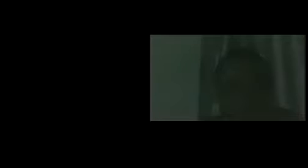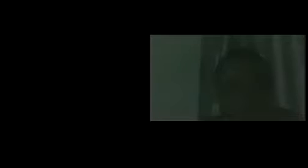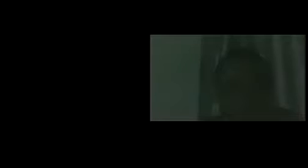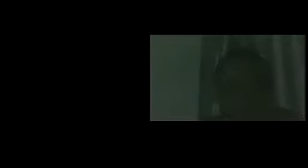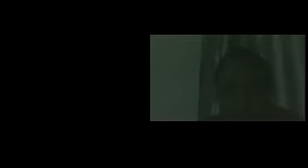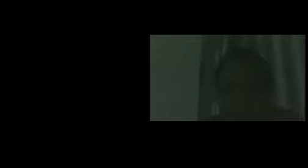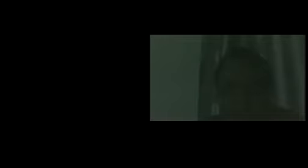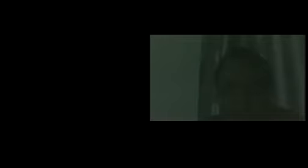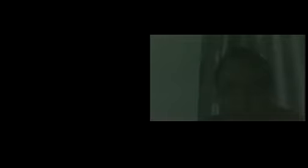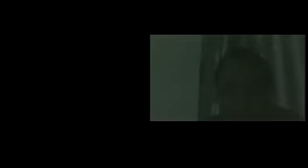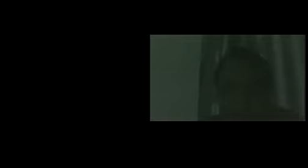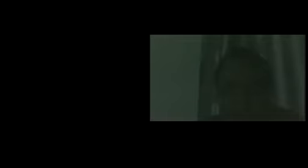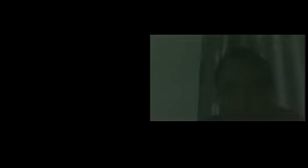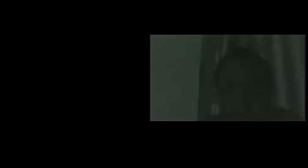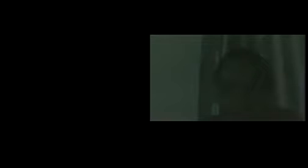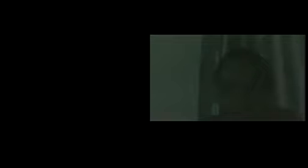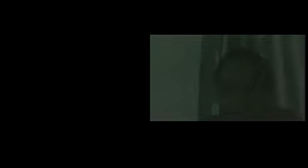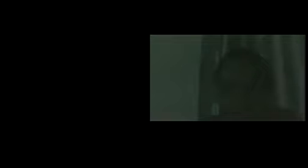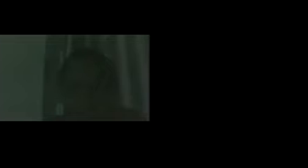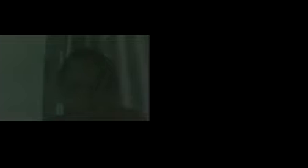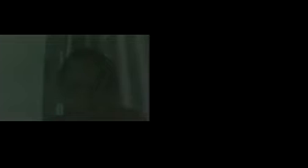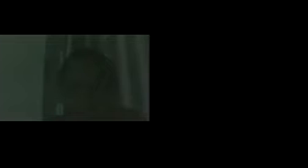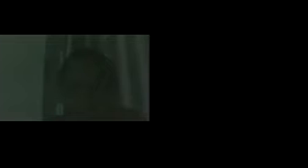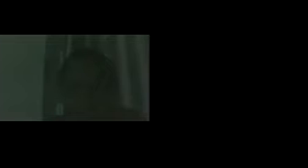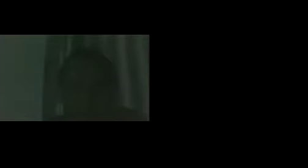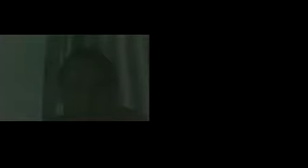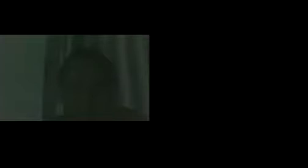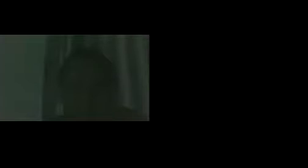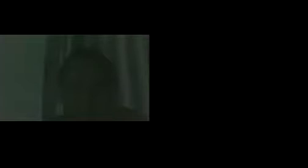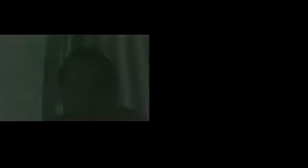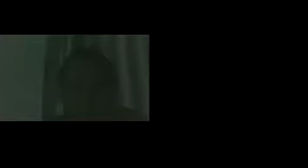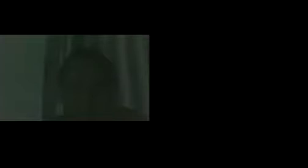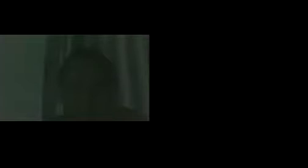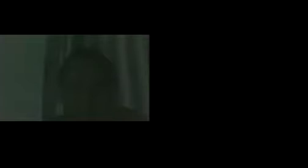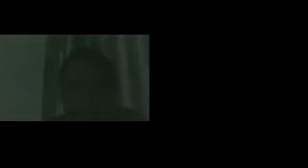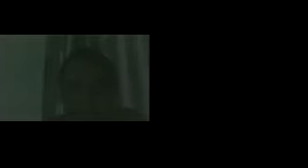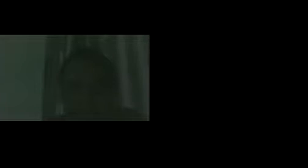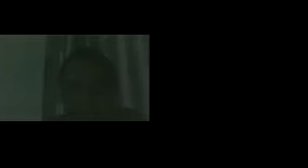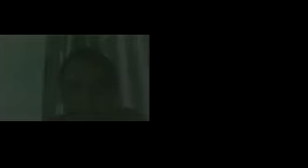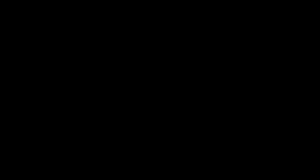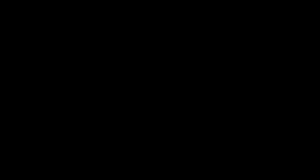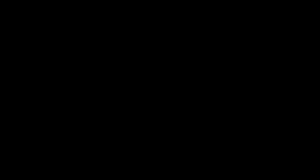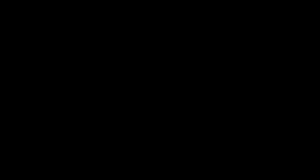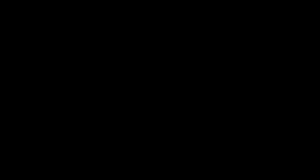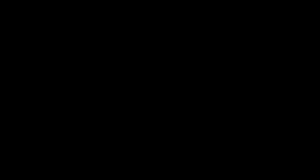know, non-profit, and that mosque falls into that category. Okay, so it's the same thing.